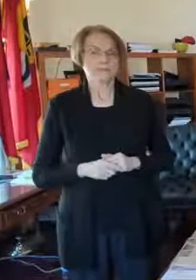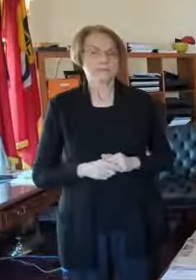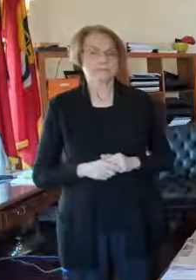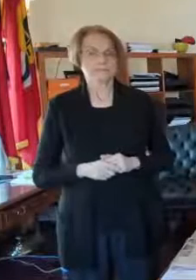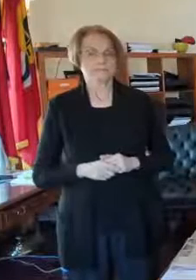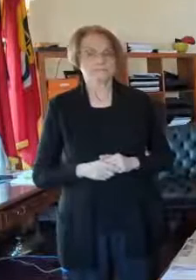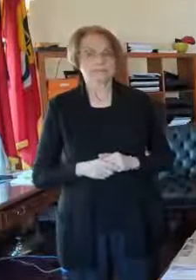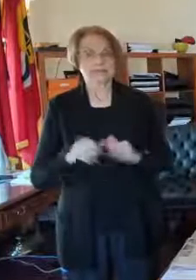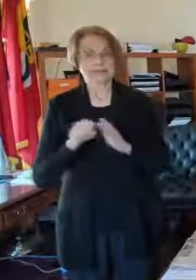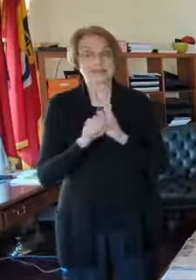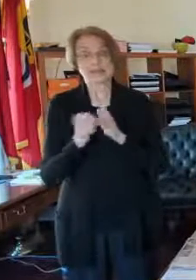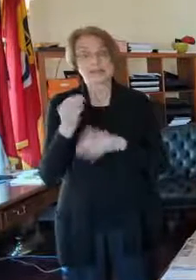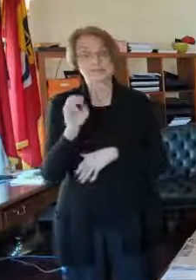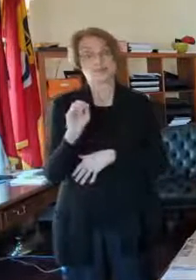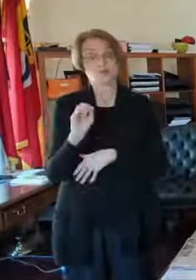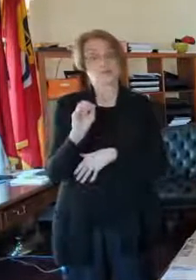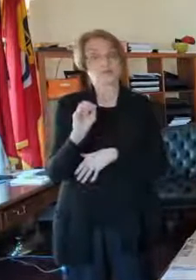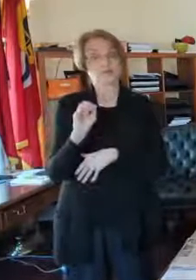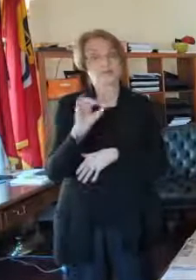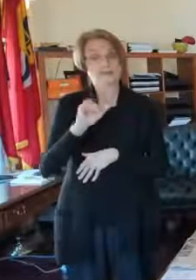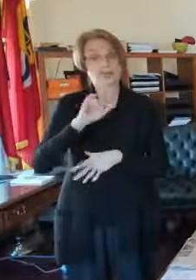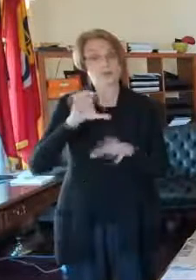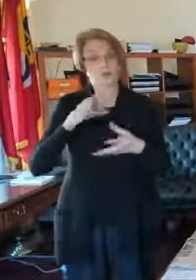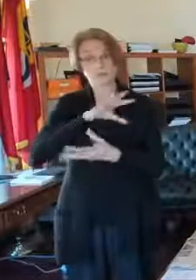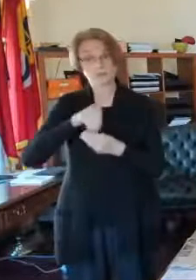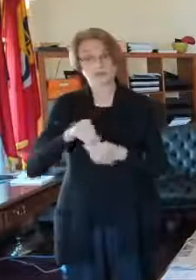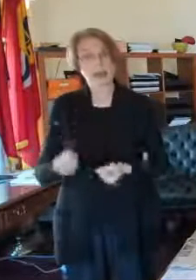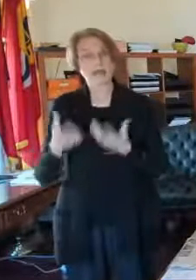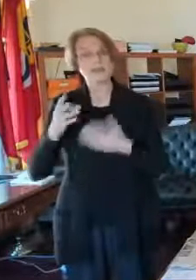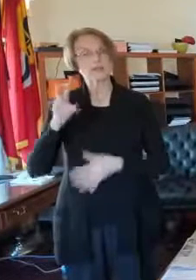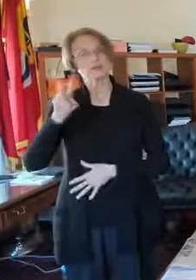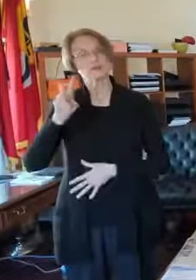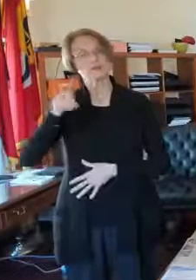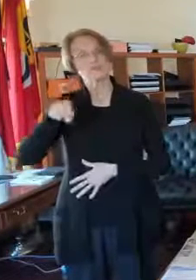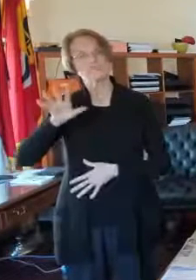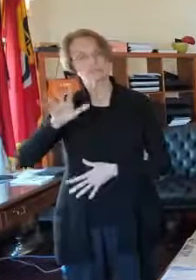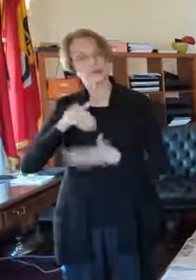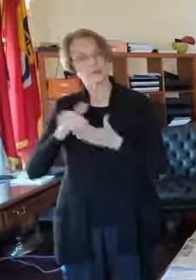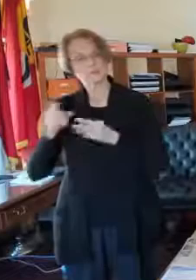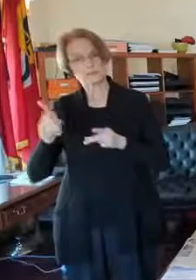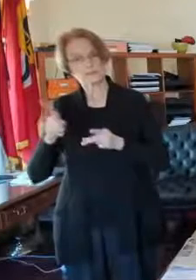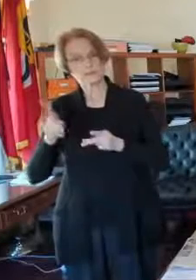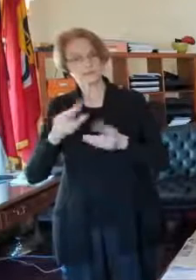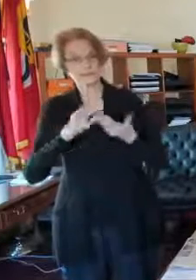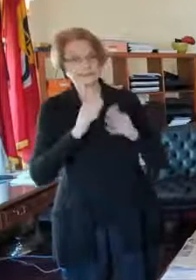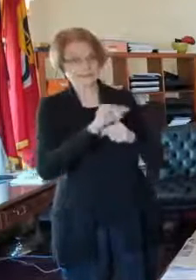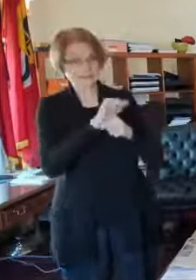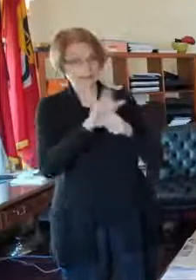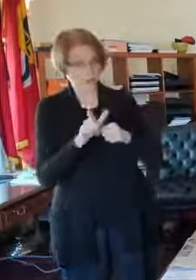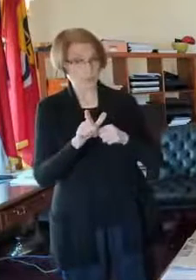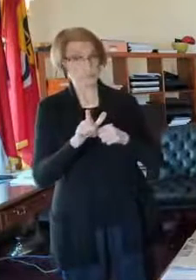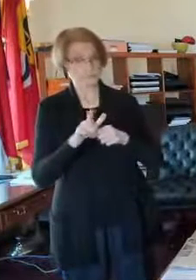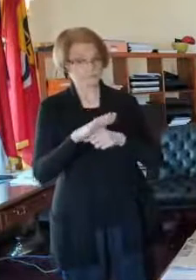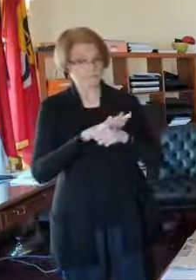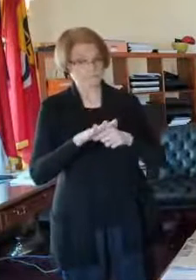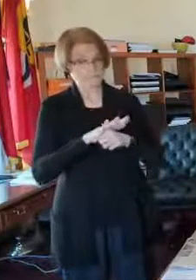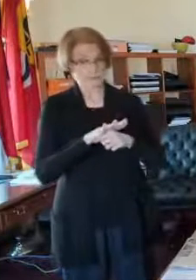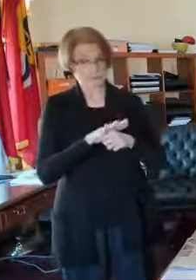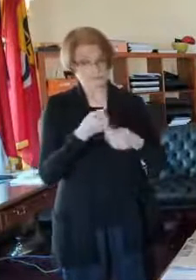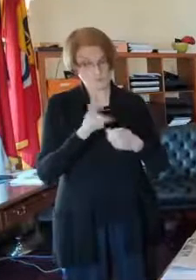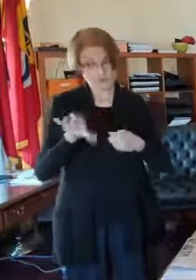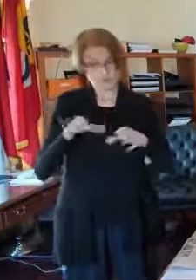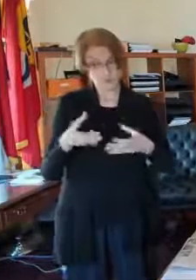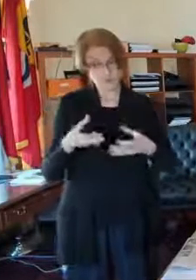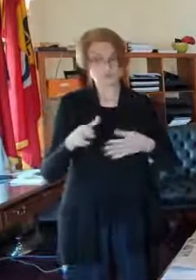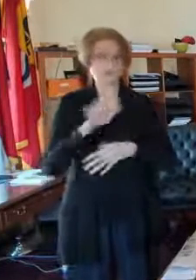That in the state of Missouri is 2.5 million people, is the estimate. In the city of St. Louis, the people currently authorized to get the